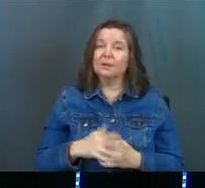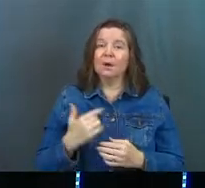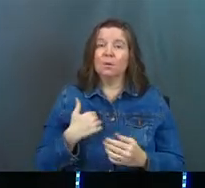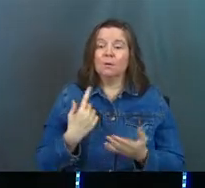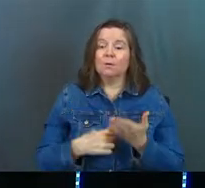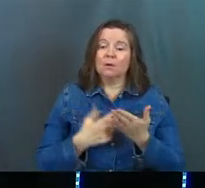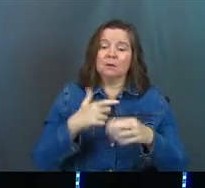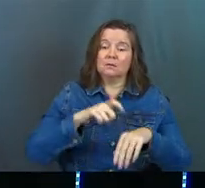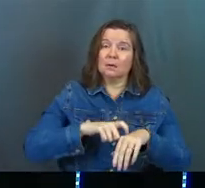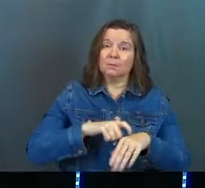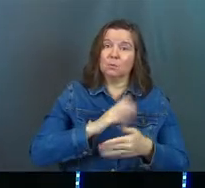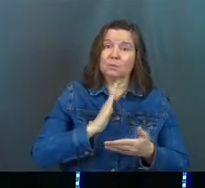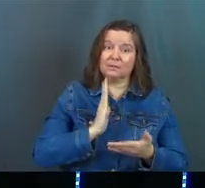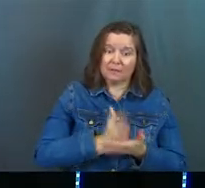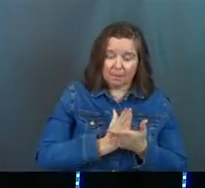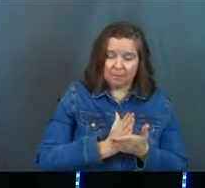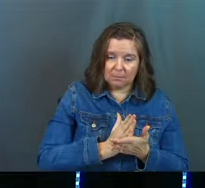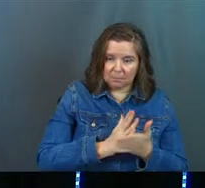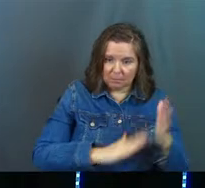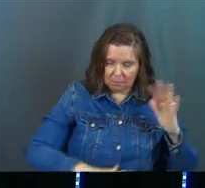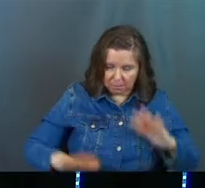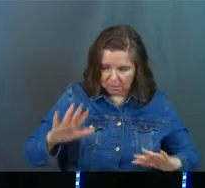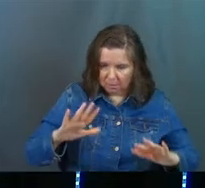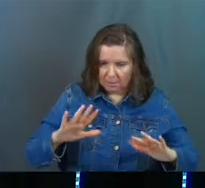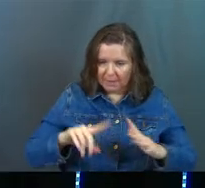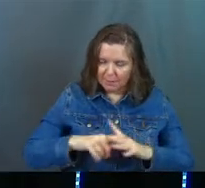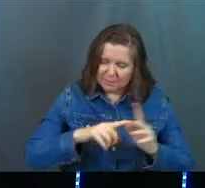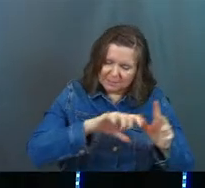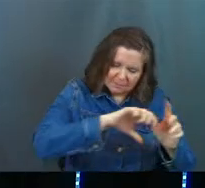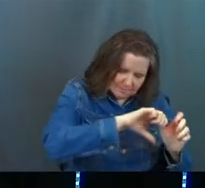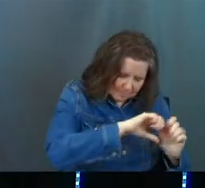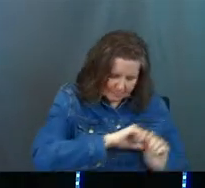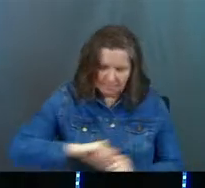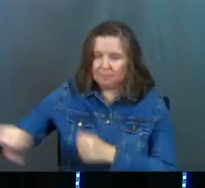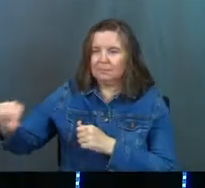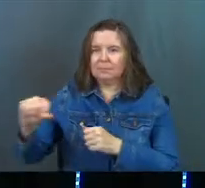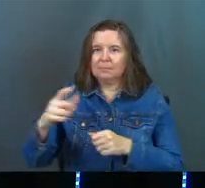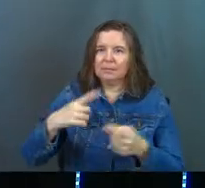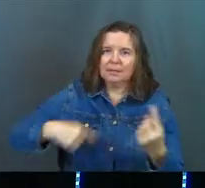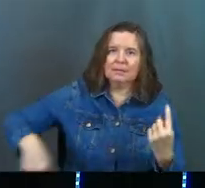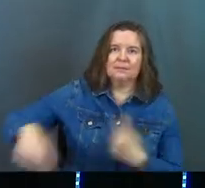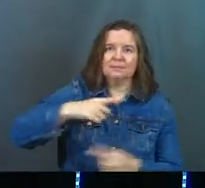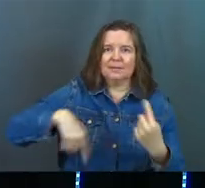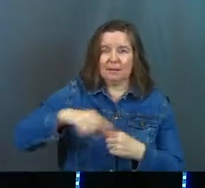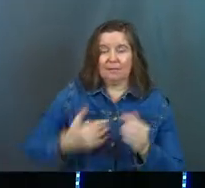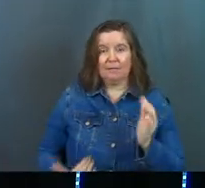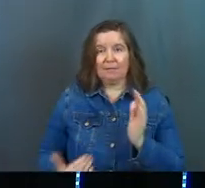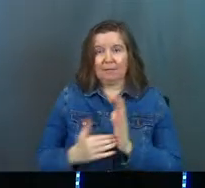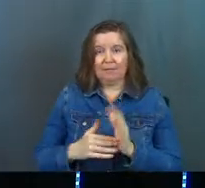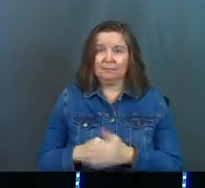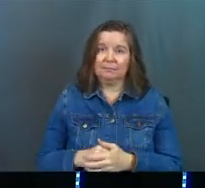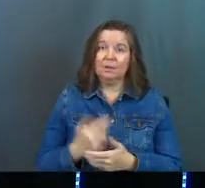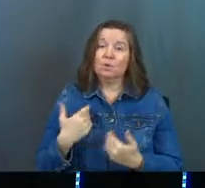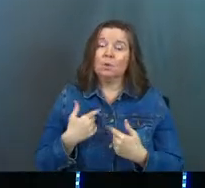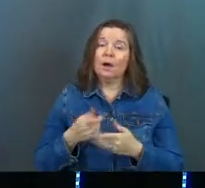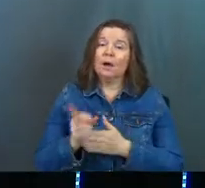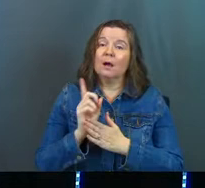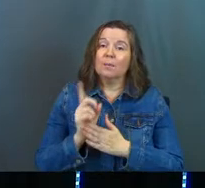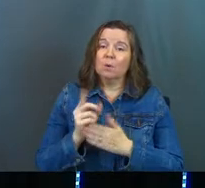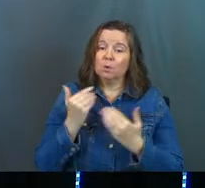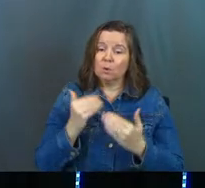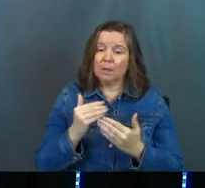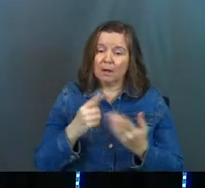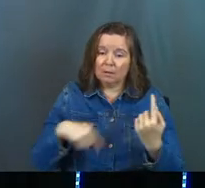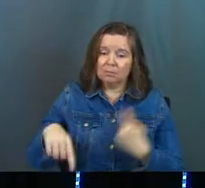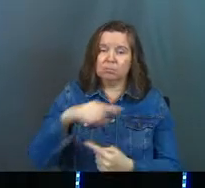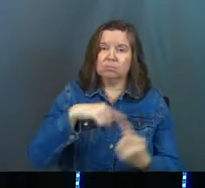and then we restarted it. We resurrected it. We gave it another spin. You've had moments where you let it stall